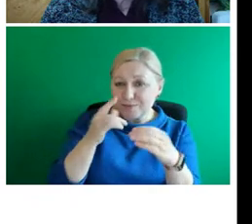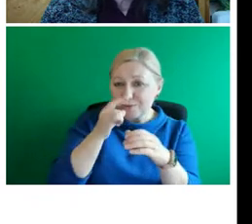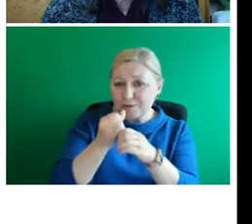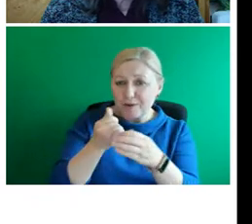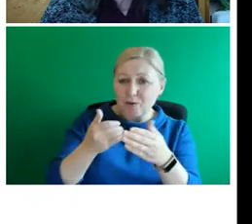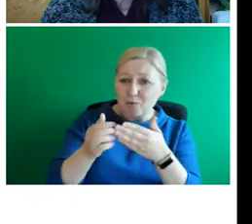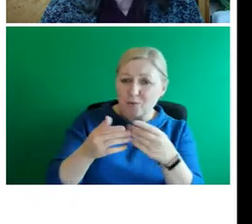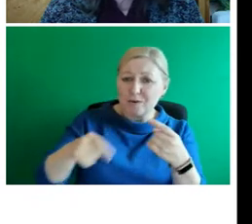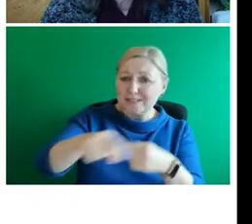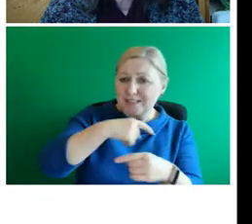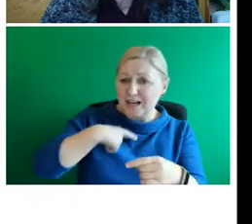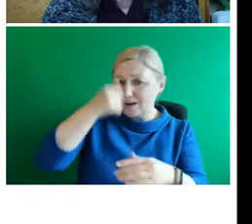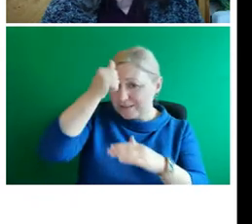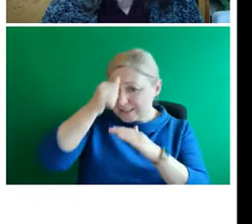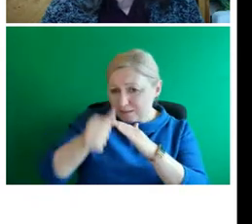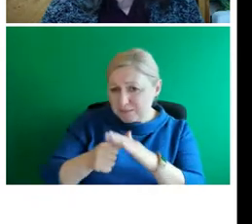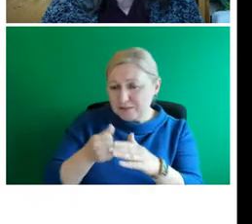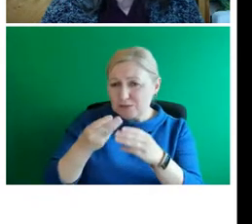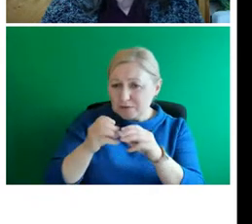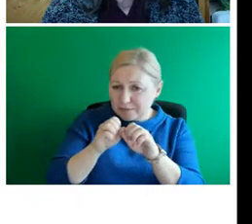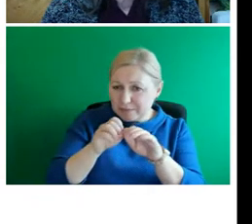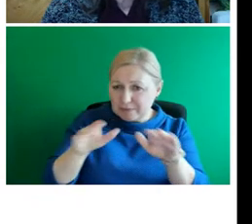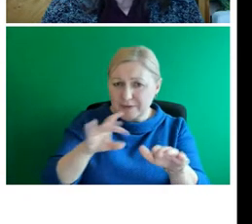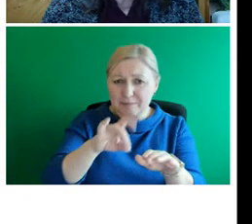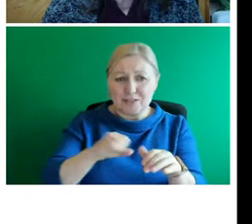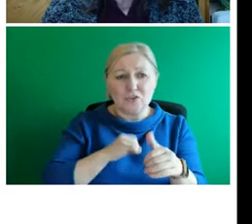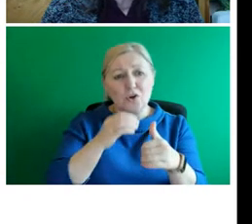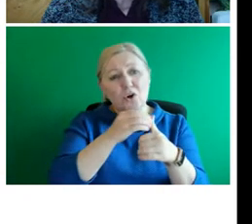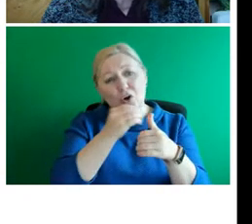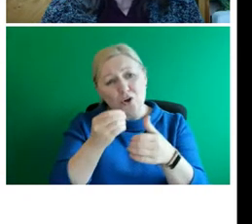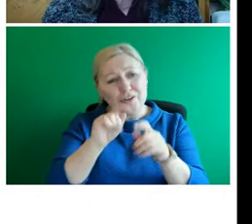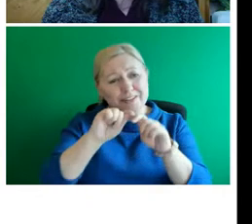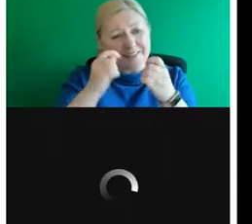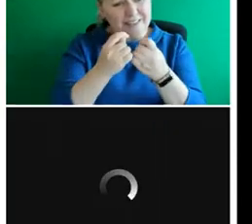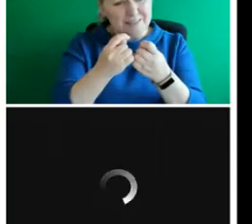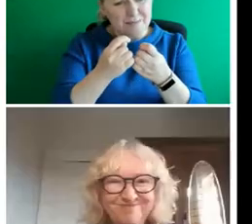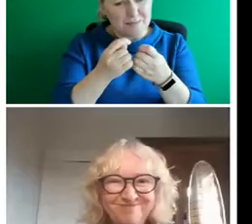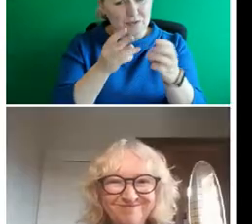healthcare teams. And thanks very much for your time.